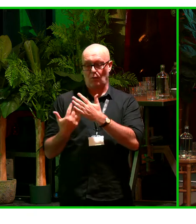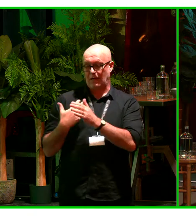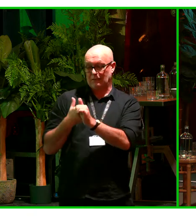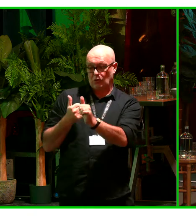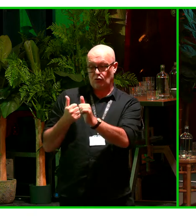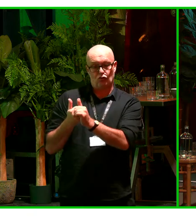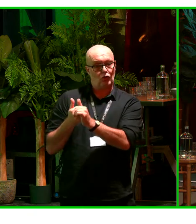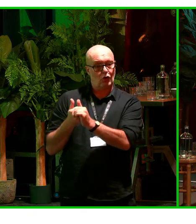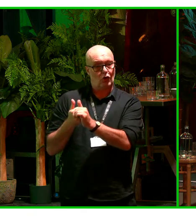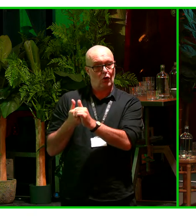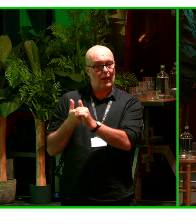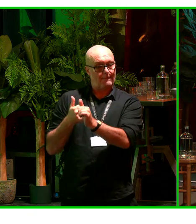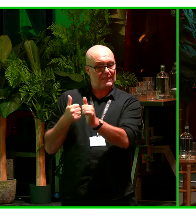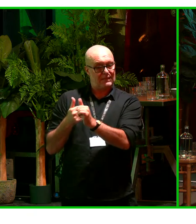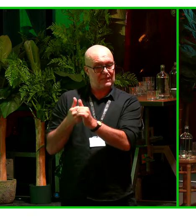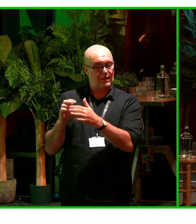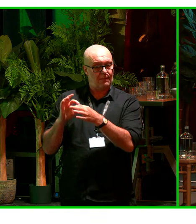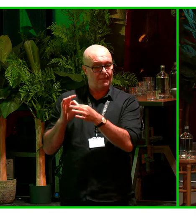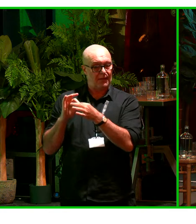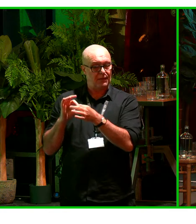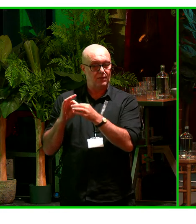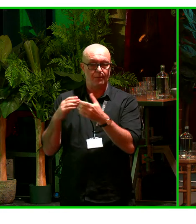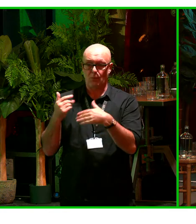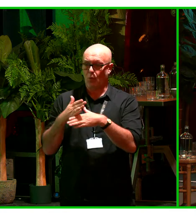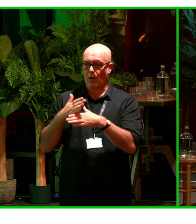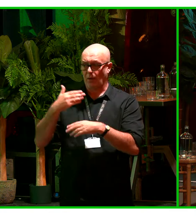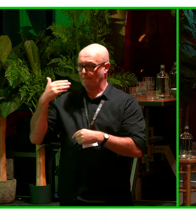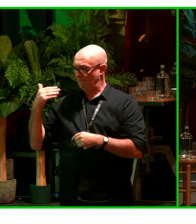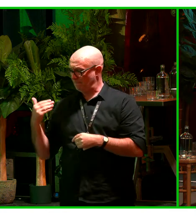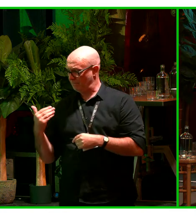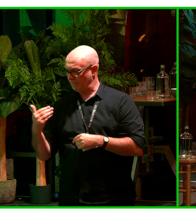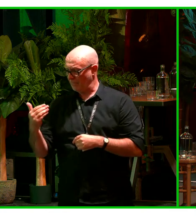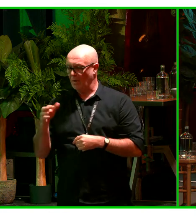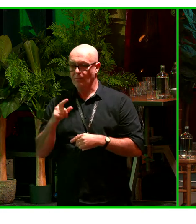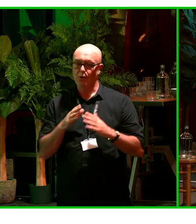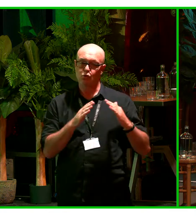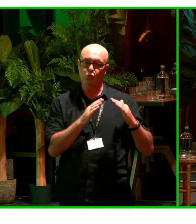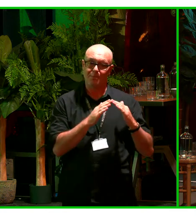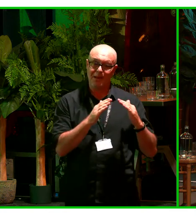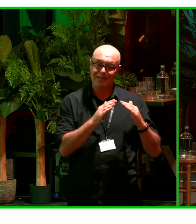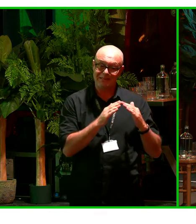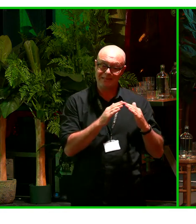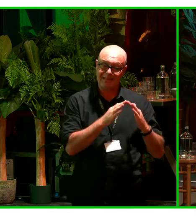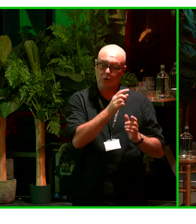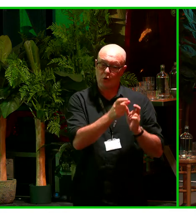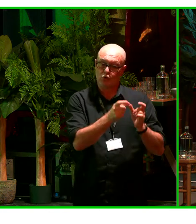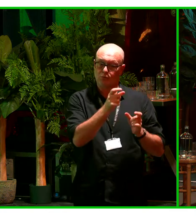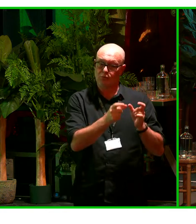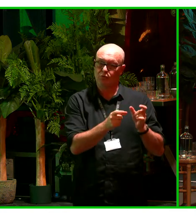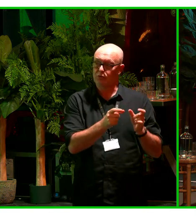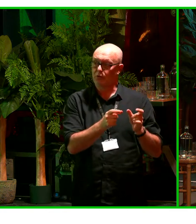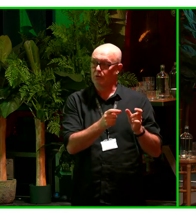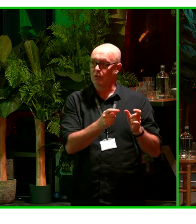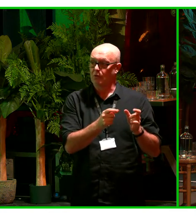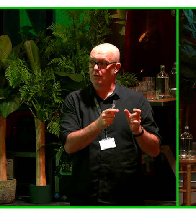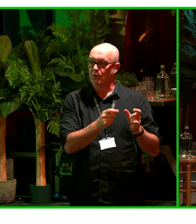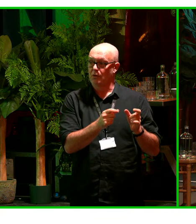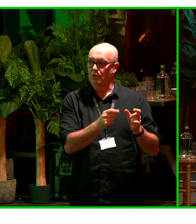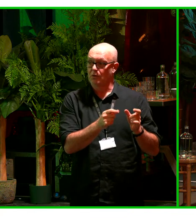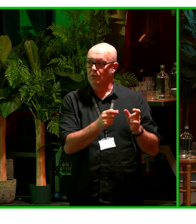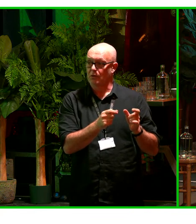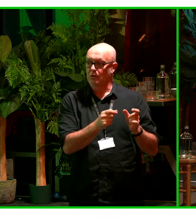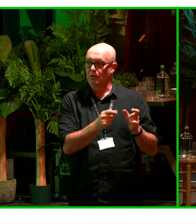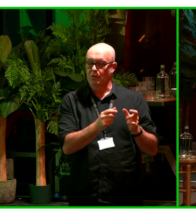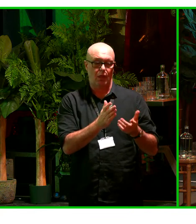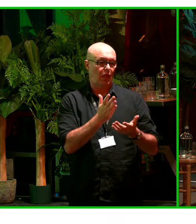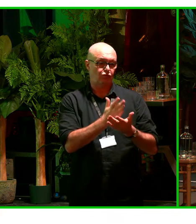for a number of years now on preparing for net zero. But our domestic customer base really isn't necessarily up to speed at the moment